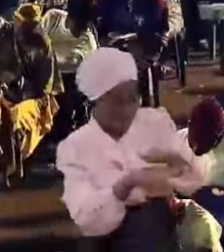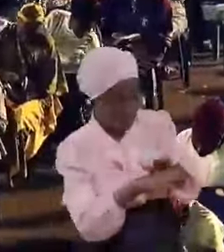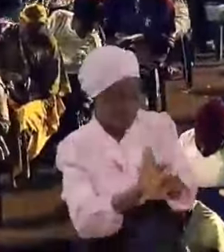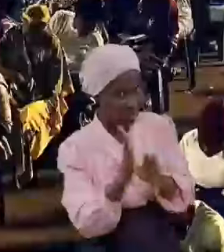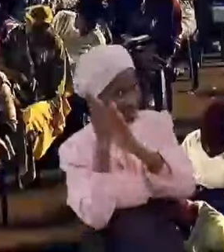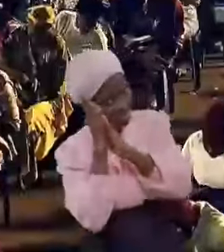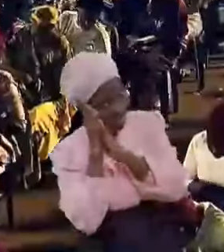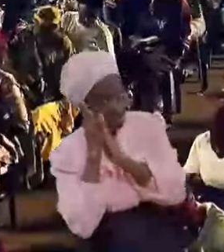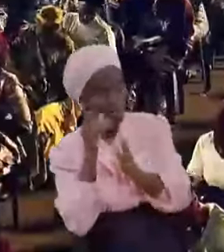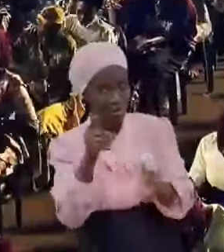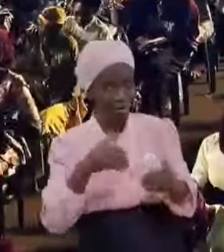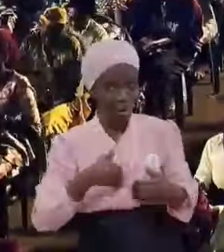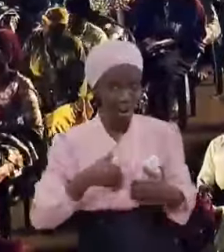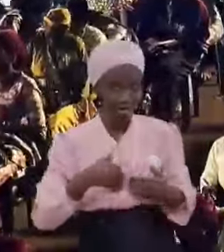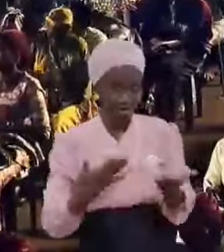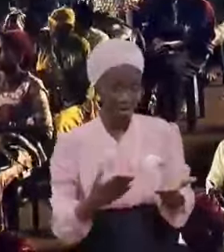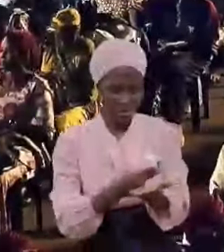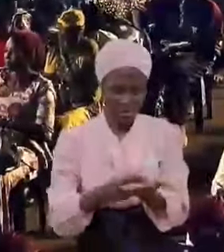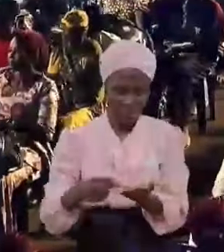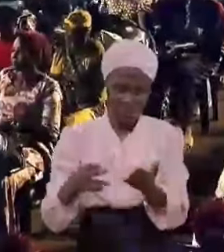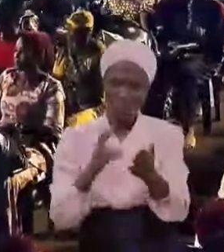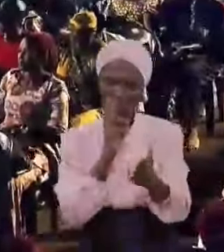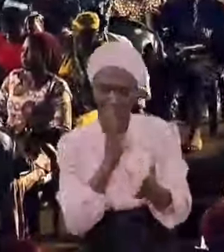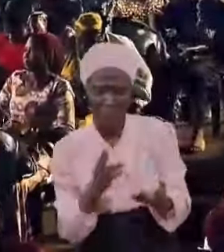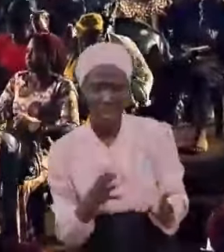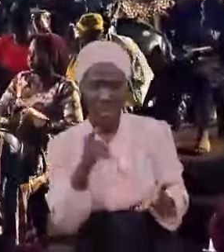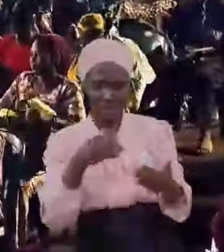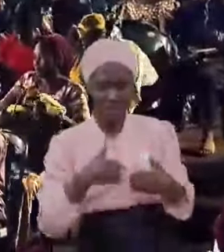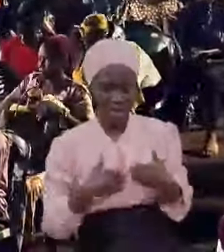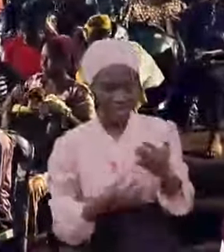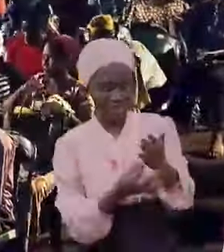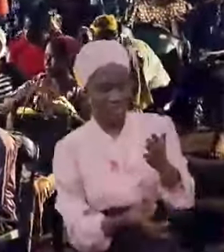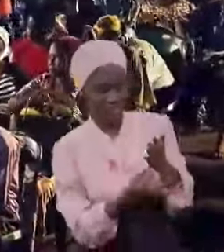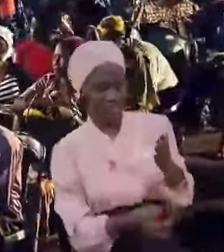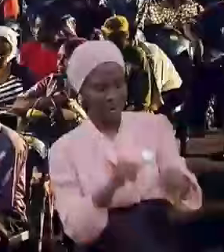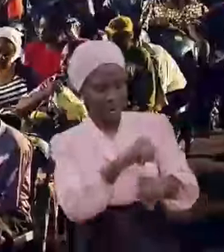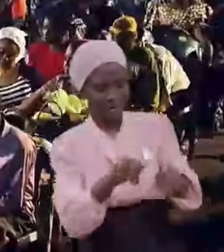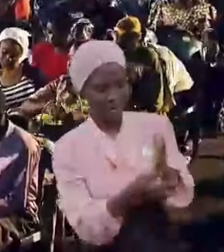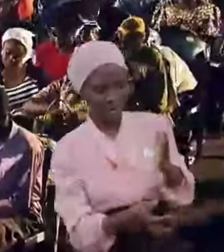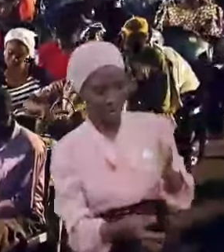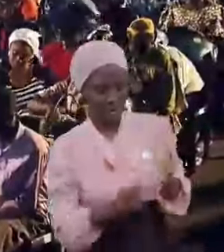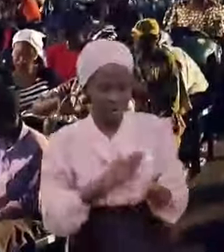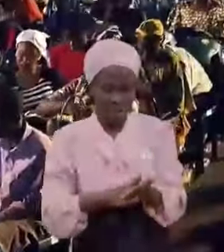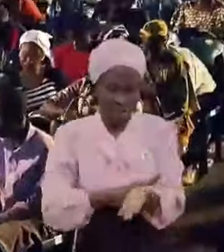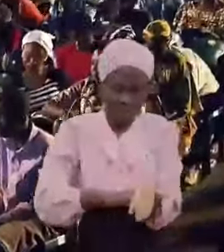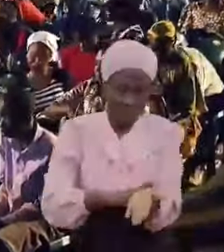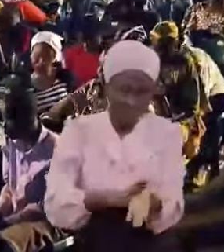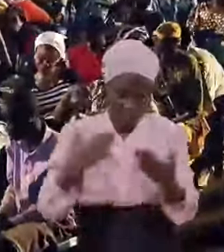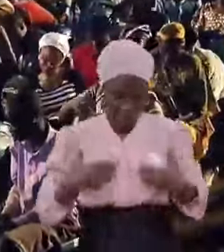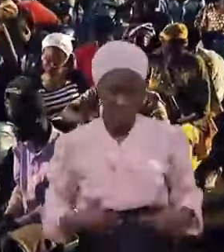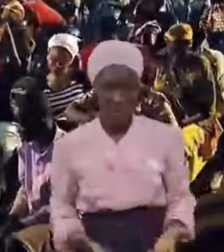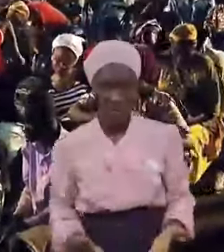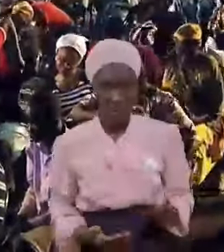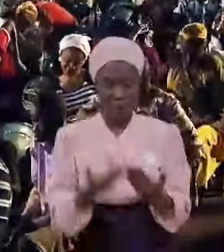rub yourself, all that, almost a Christian. But now, you repent of your sin,